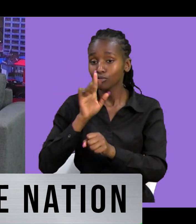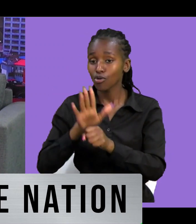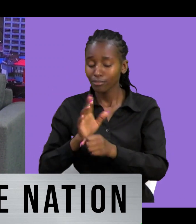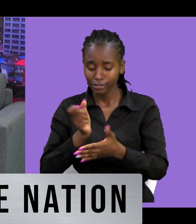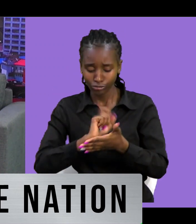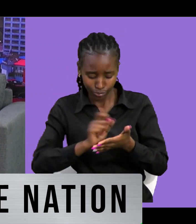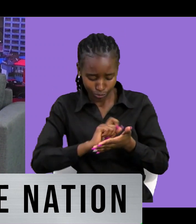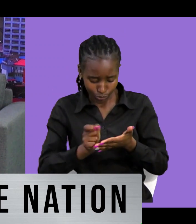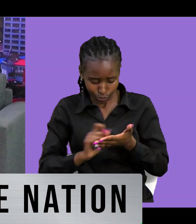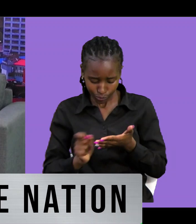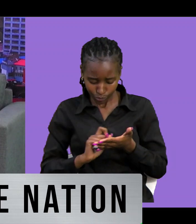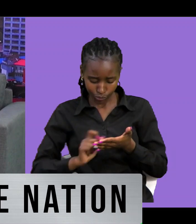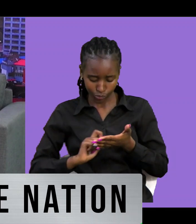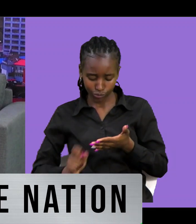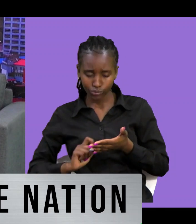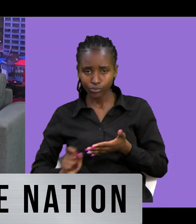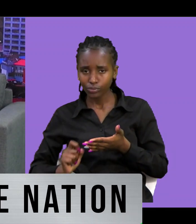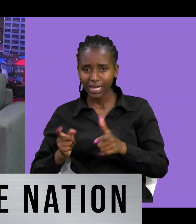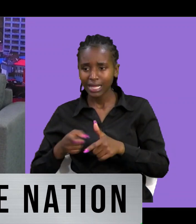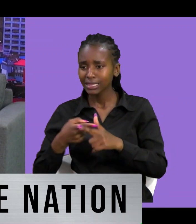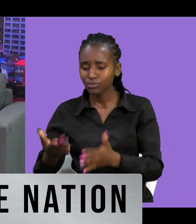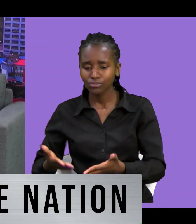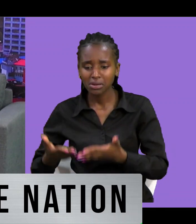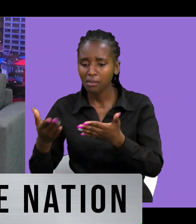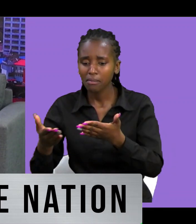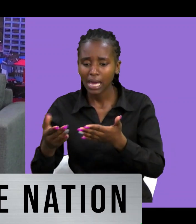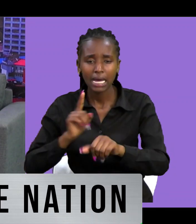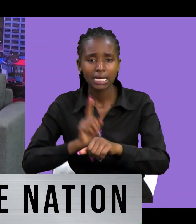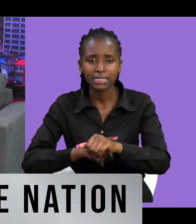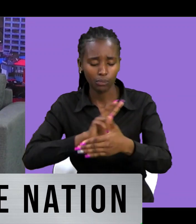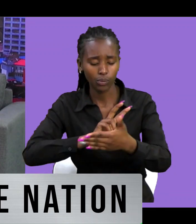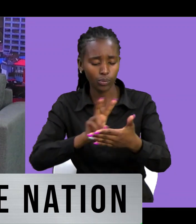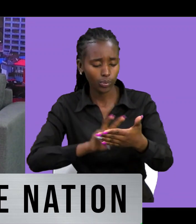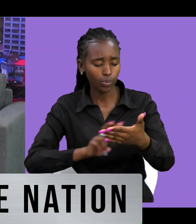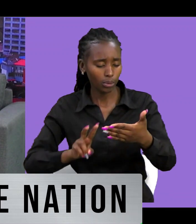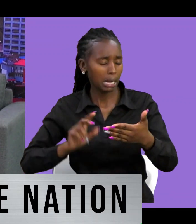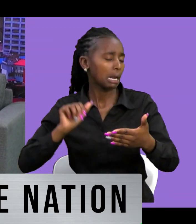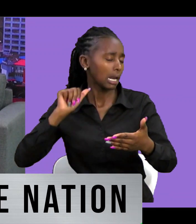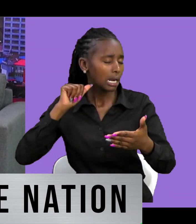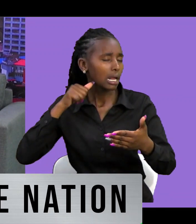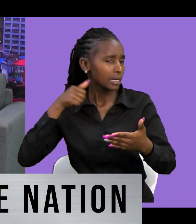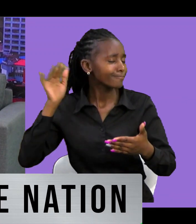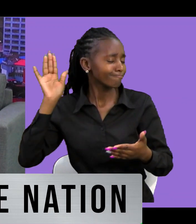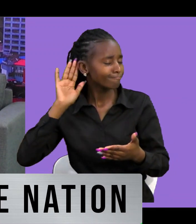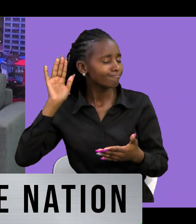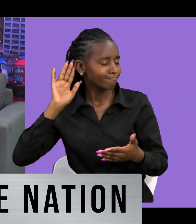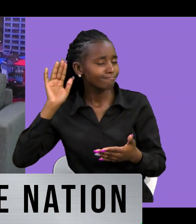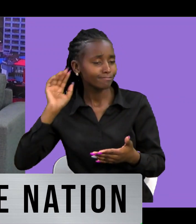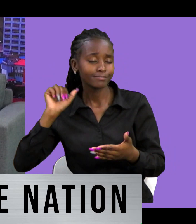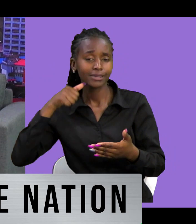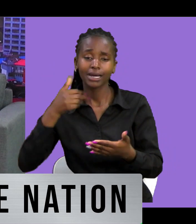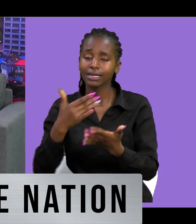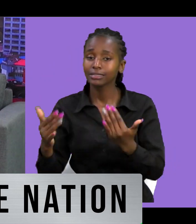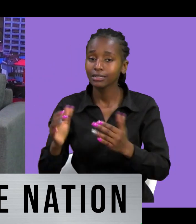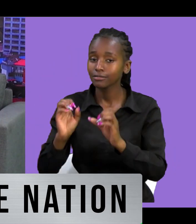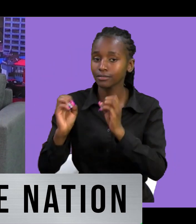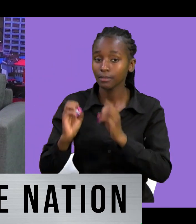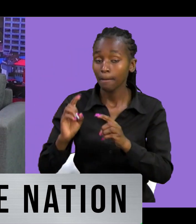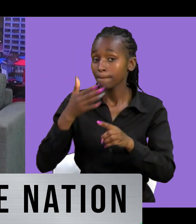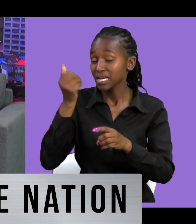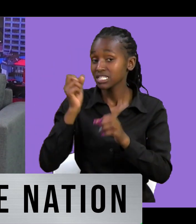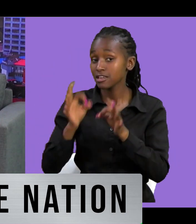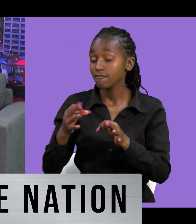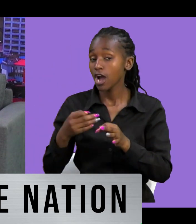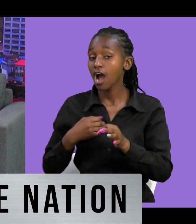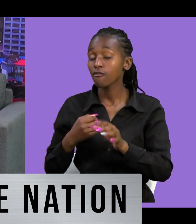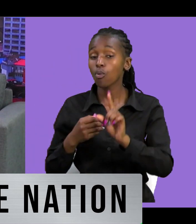booklets that are there just to please our ears. They should be what we mean. It's rather you have a one-page